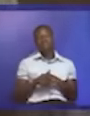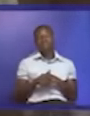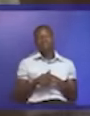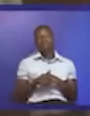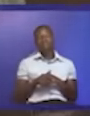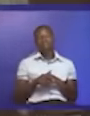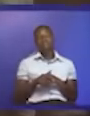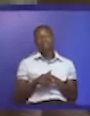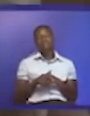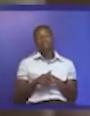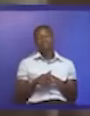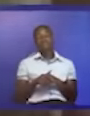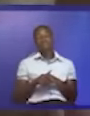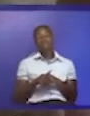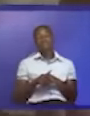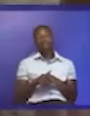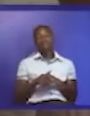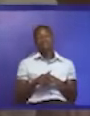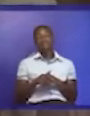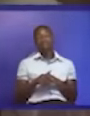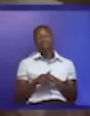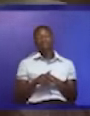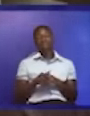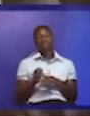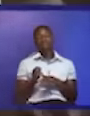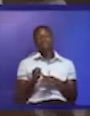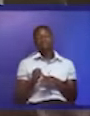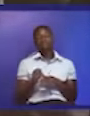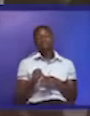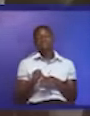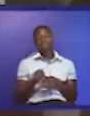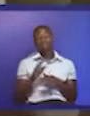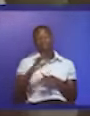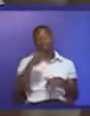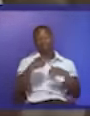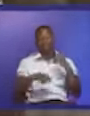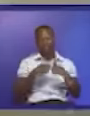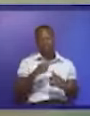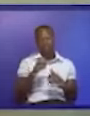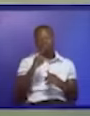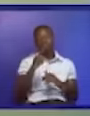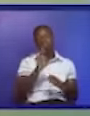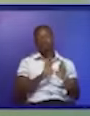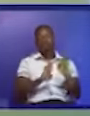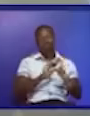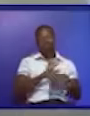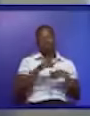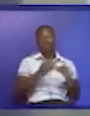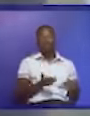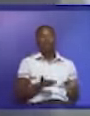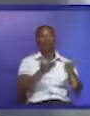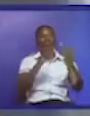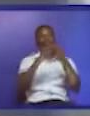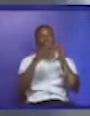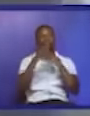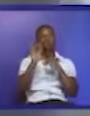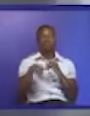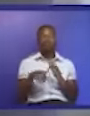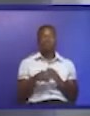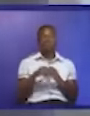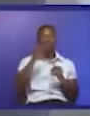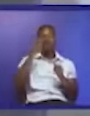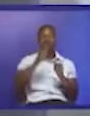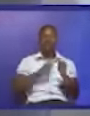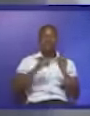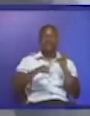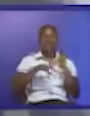Say, present your cause. Bring forth your strong reasons. Hear me. Every spirit